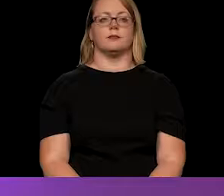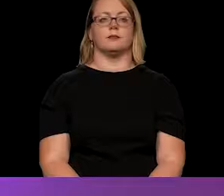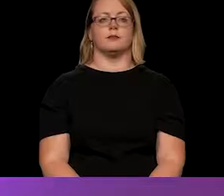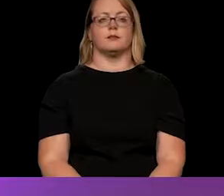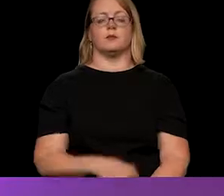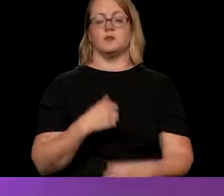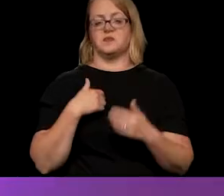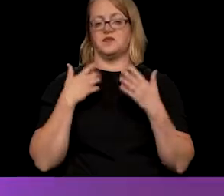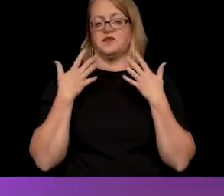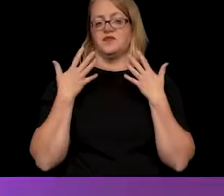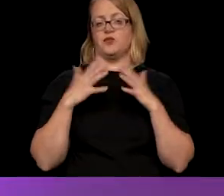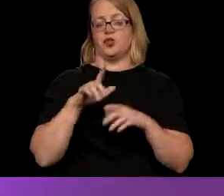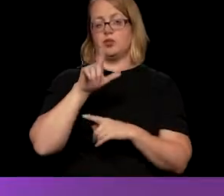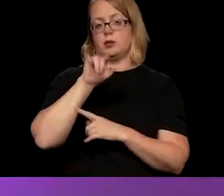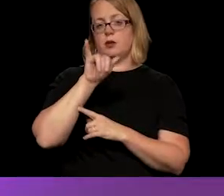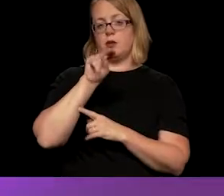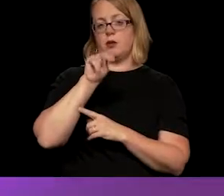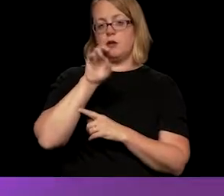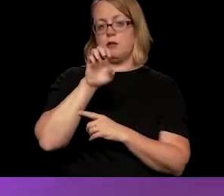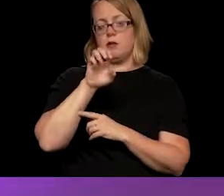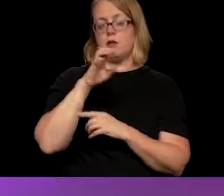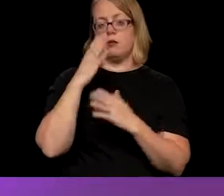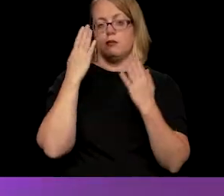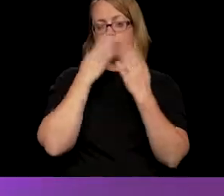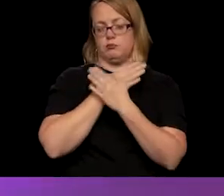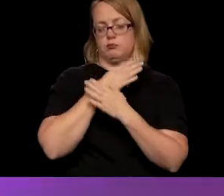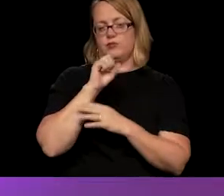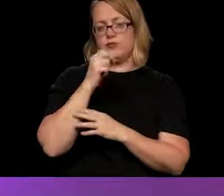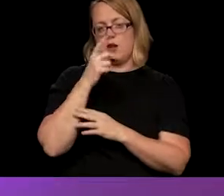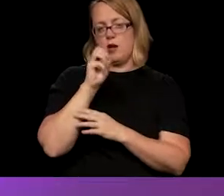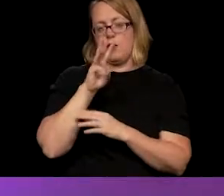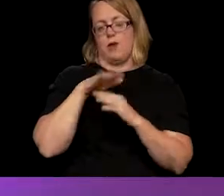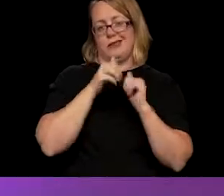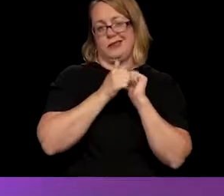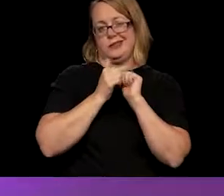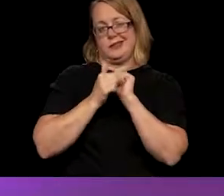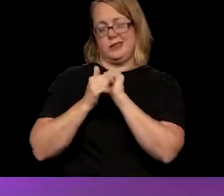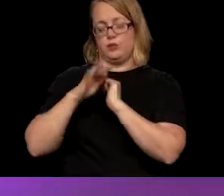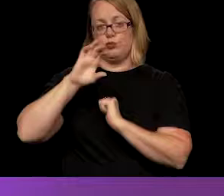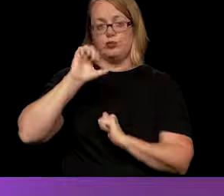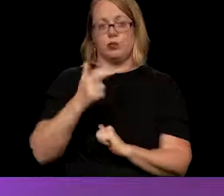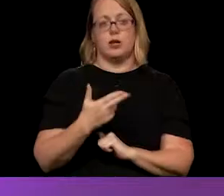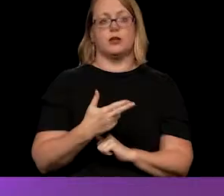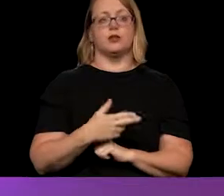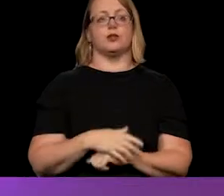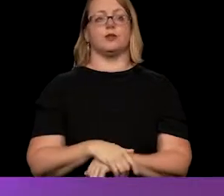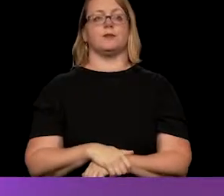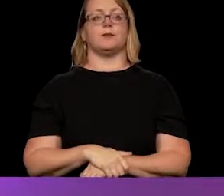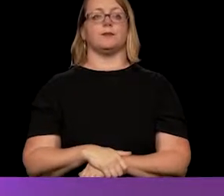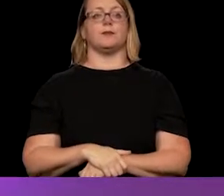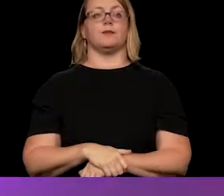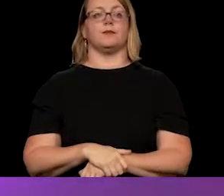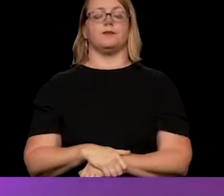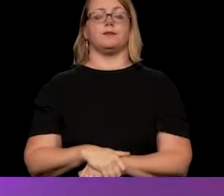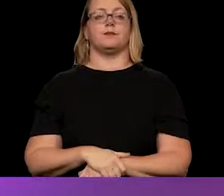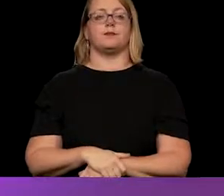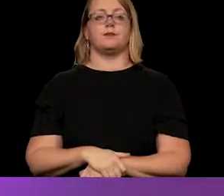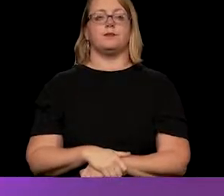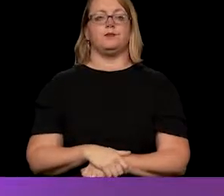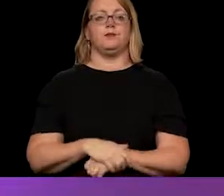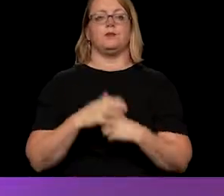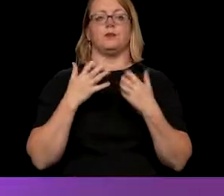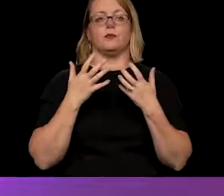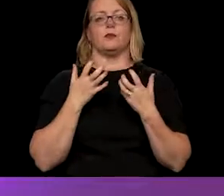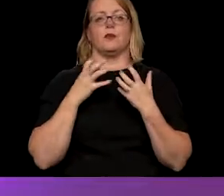Now you've got all those black lines on. We're going to get started with the peeling of the bark. There's a couple of effects that we're going to